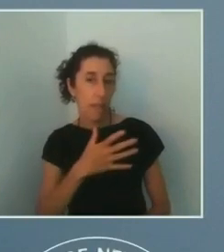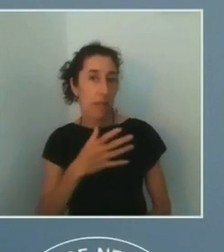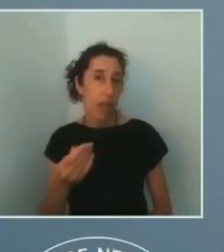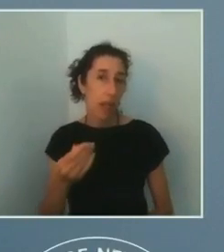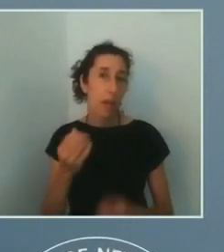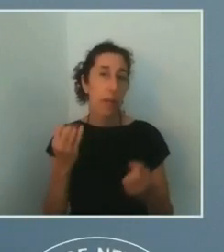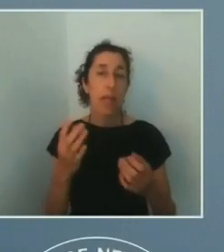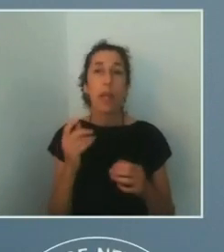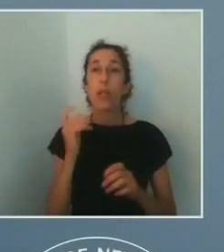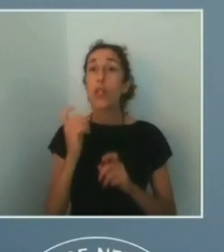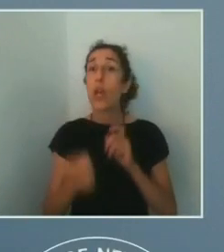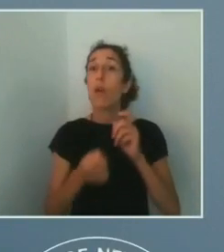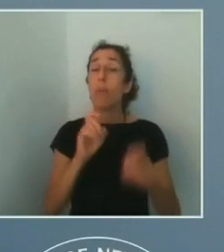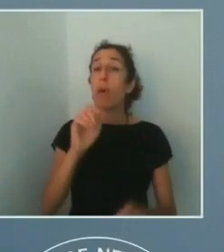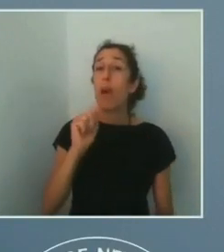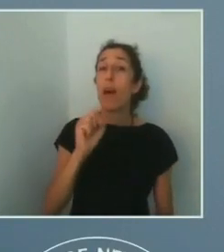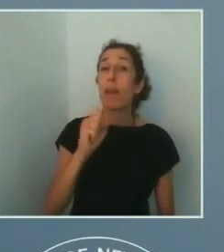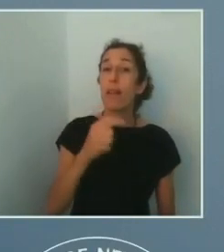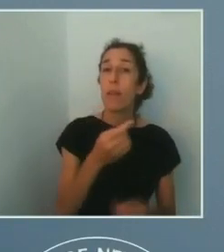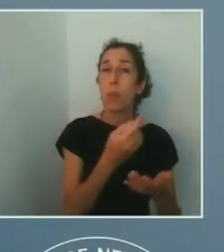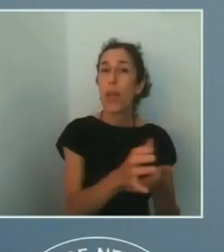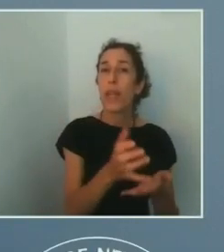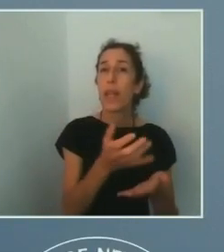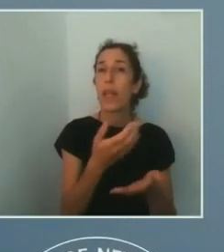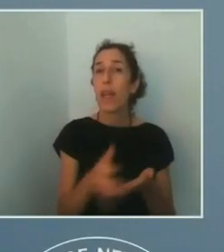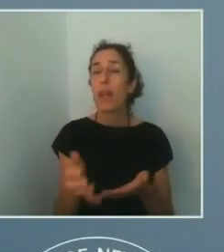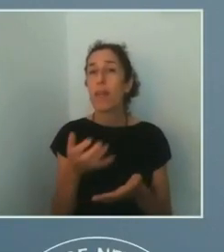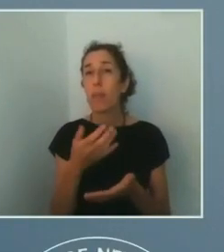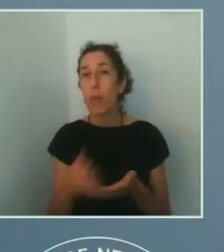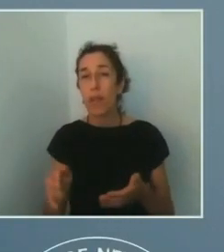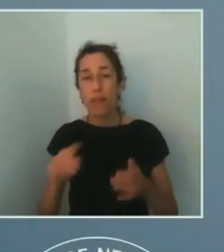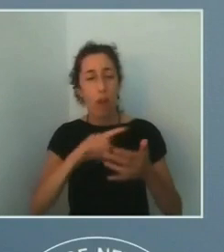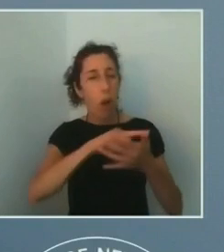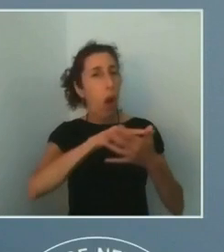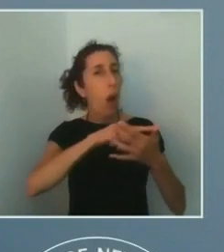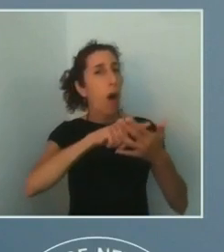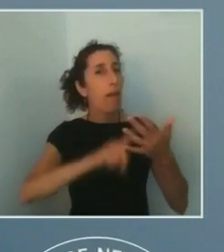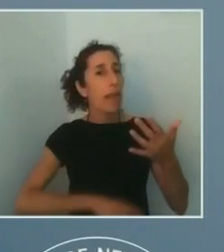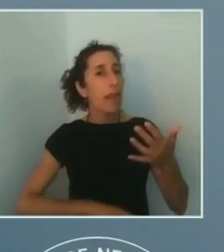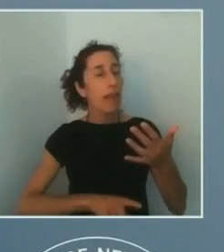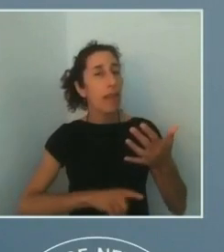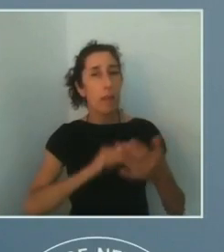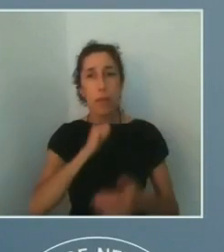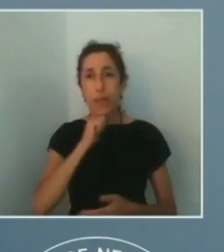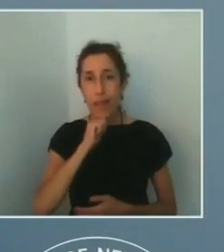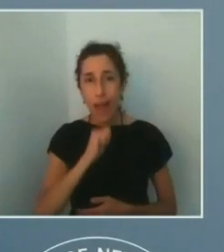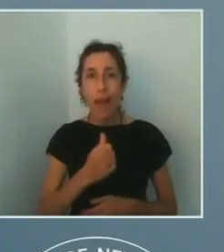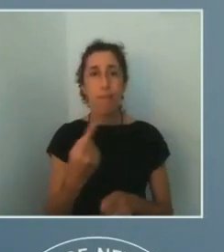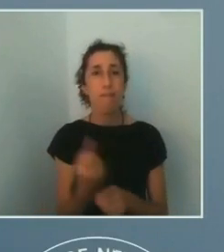by certain individuals for their own private use. So the they can use this